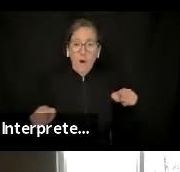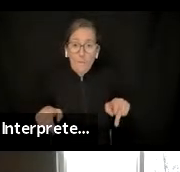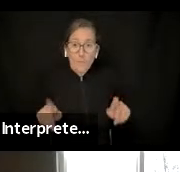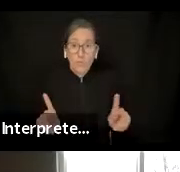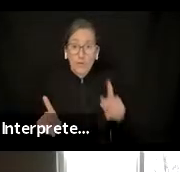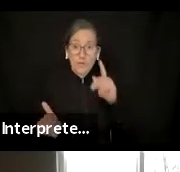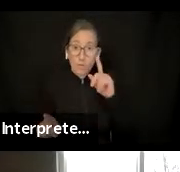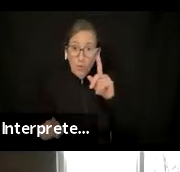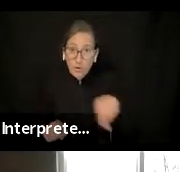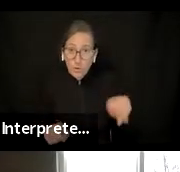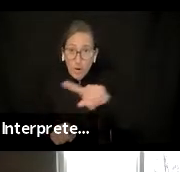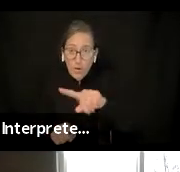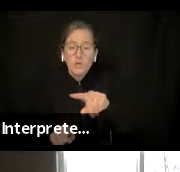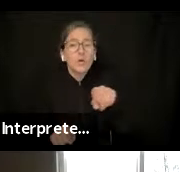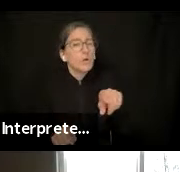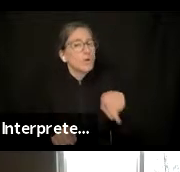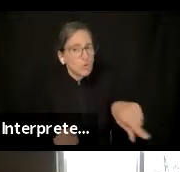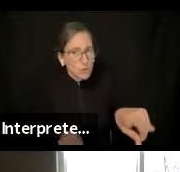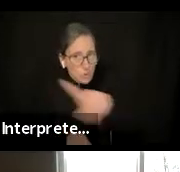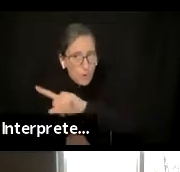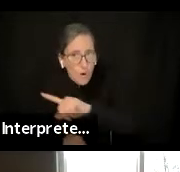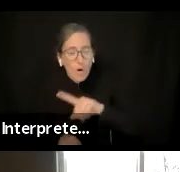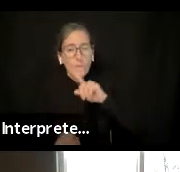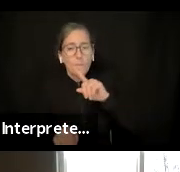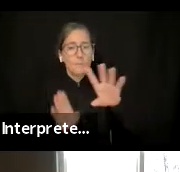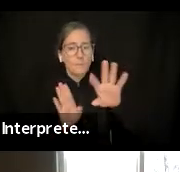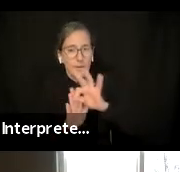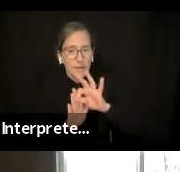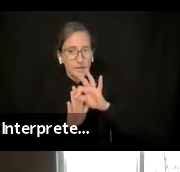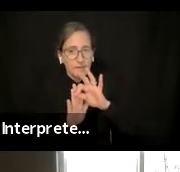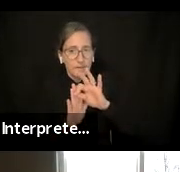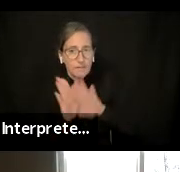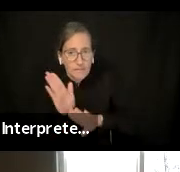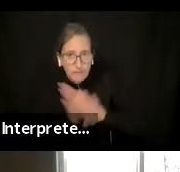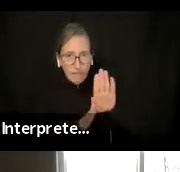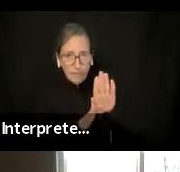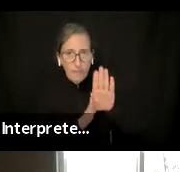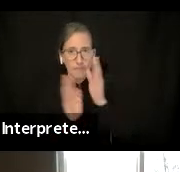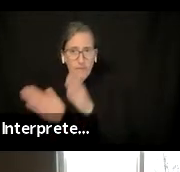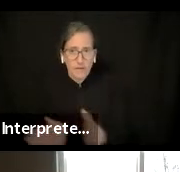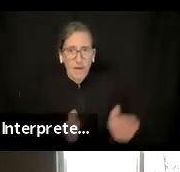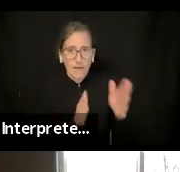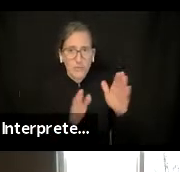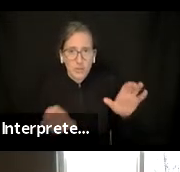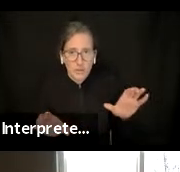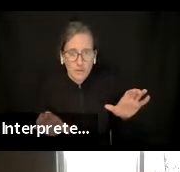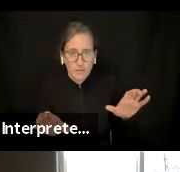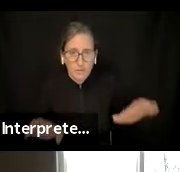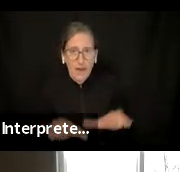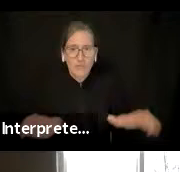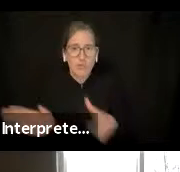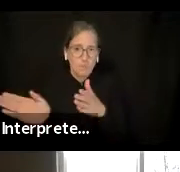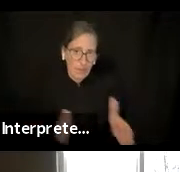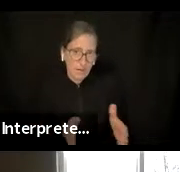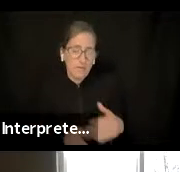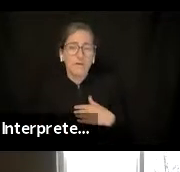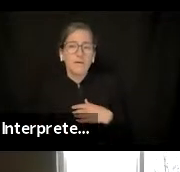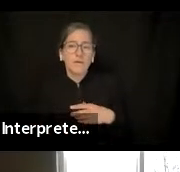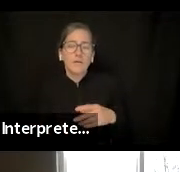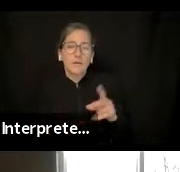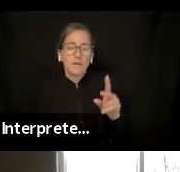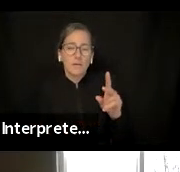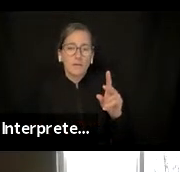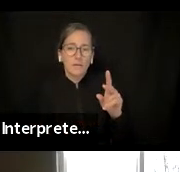to set that action plan. So I think that's Keisha was talking a little bit about around